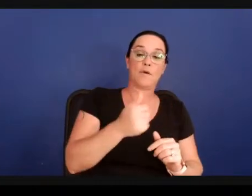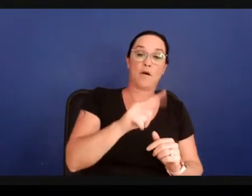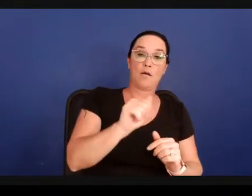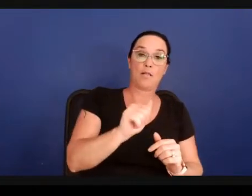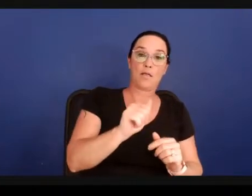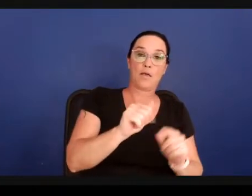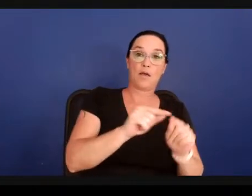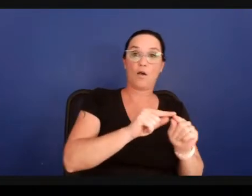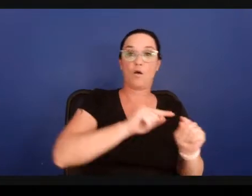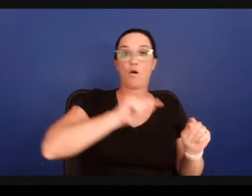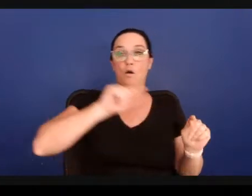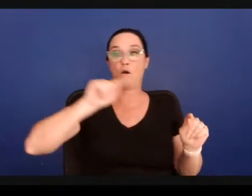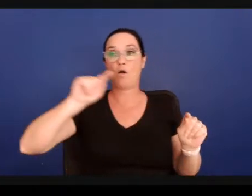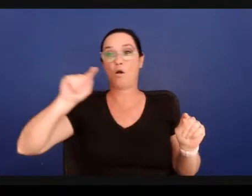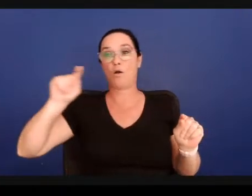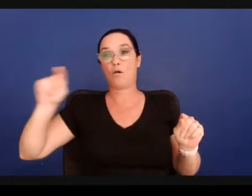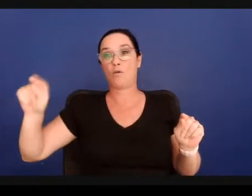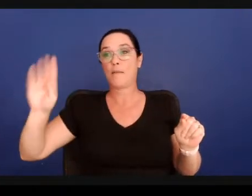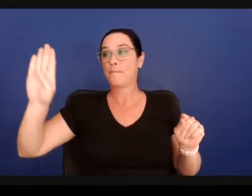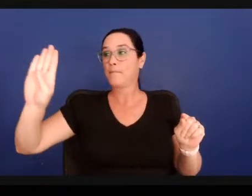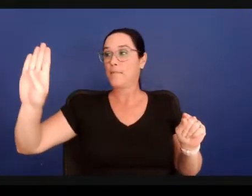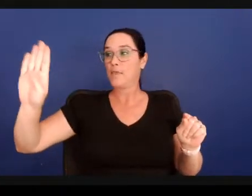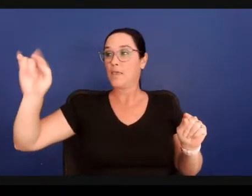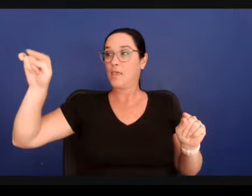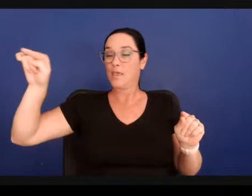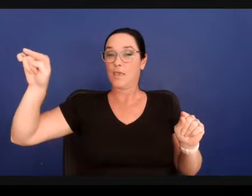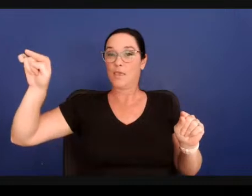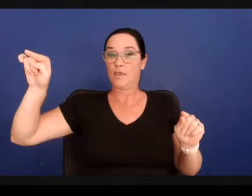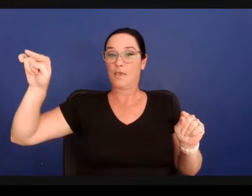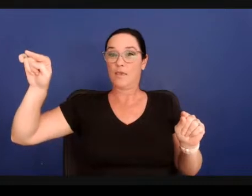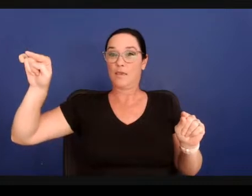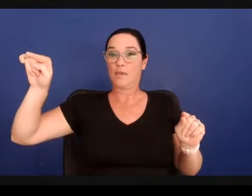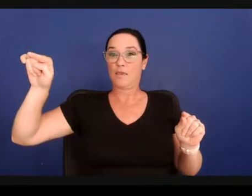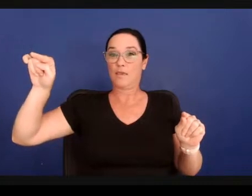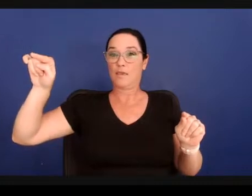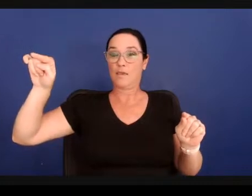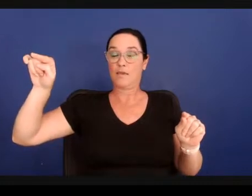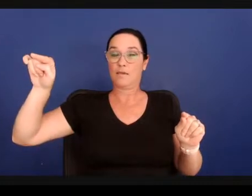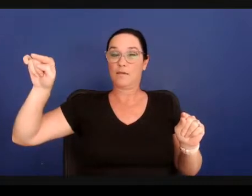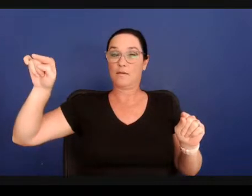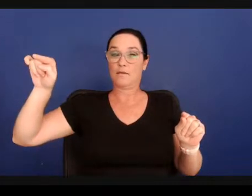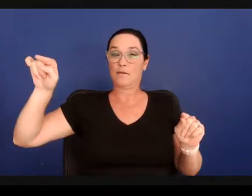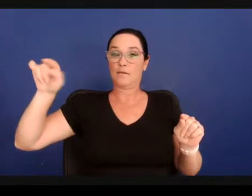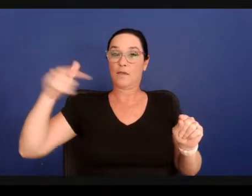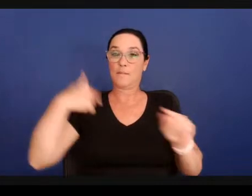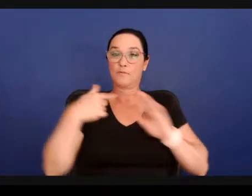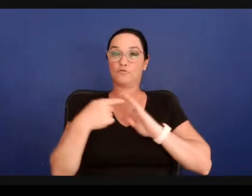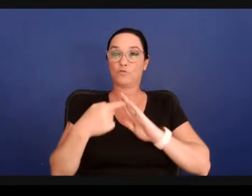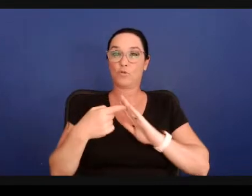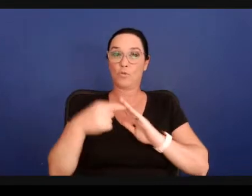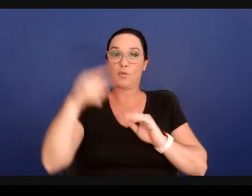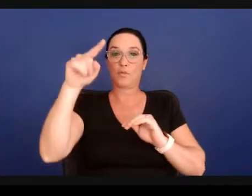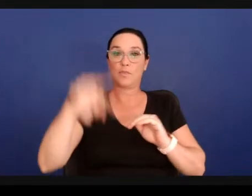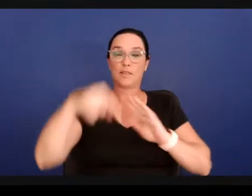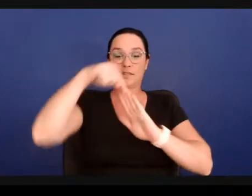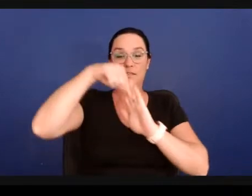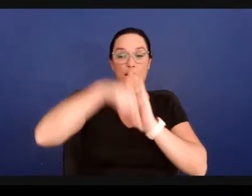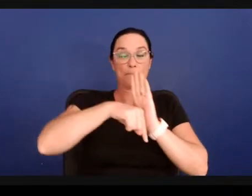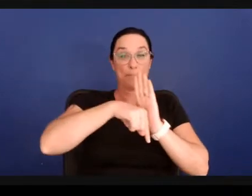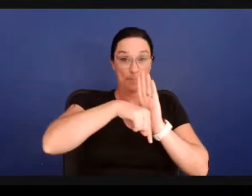all the way across. B's in the top right, A's in the bottom left here. And if I show you what this looks like, these are earthquakes for the past